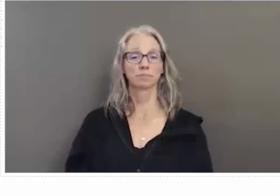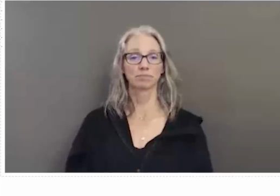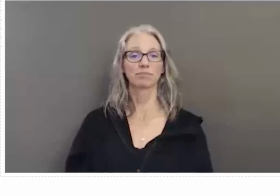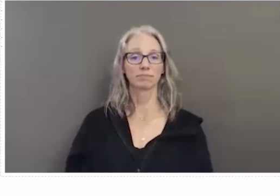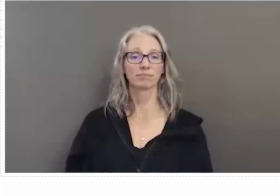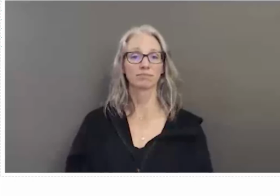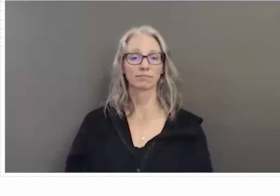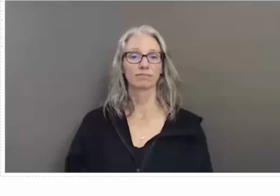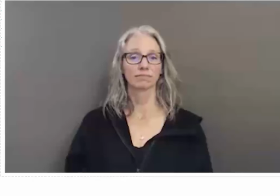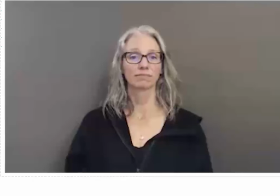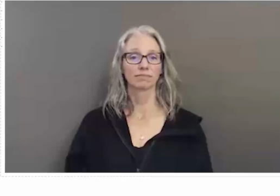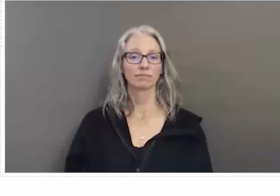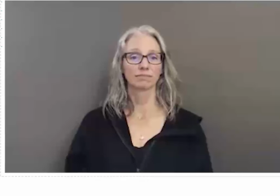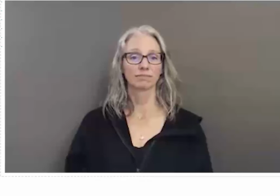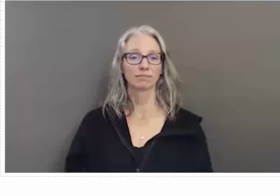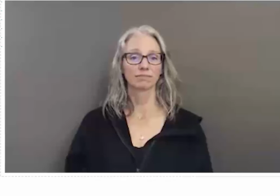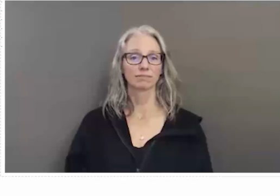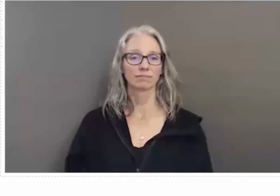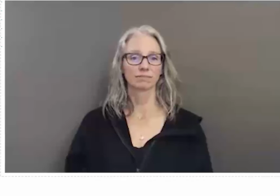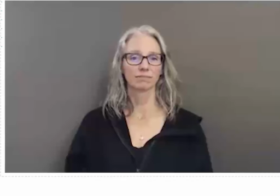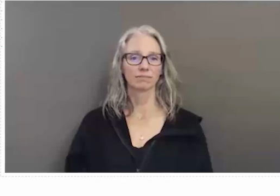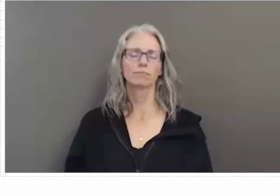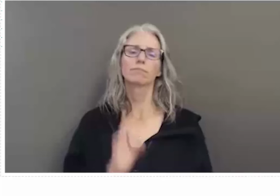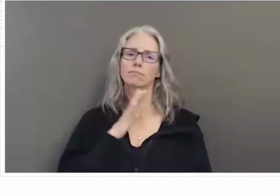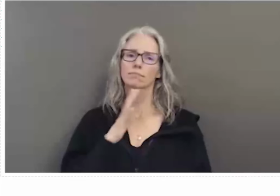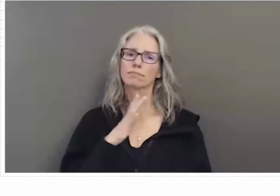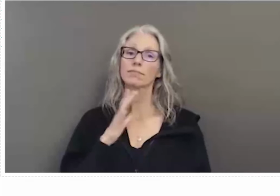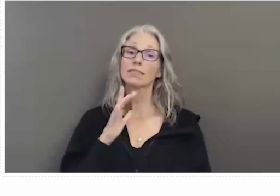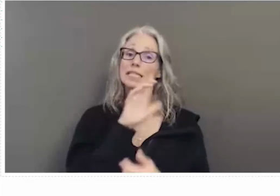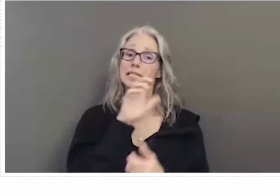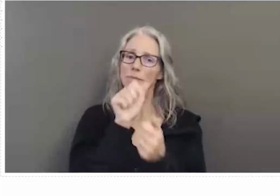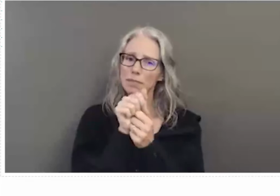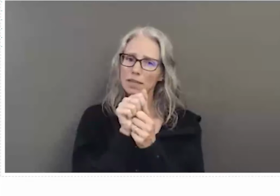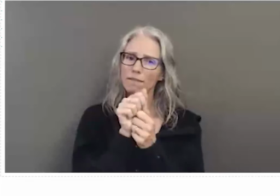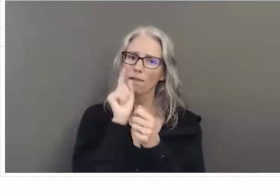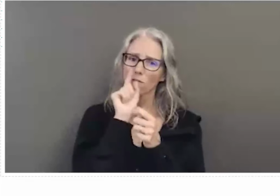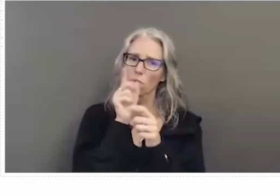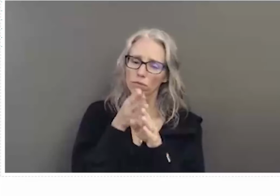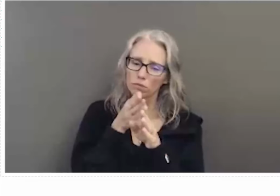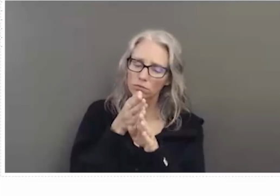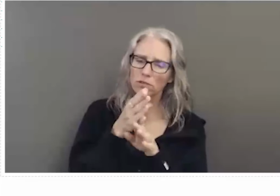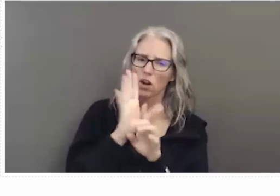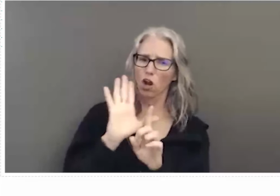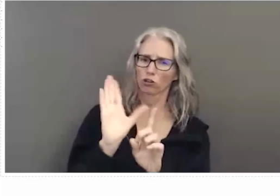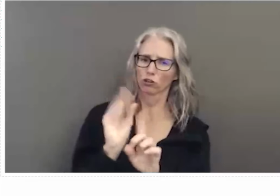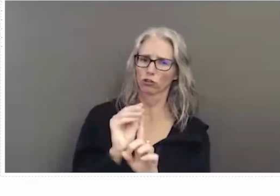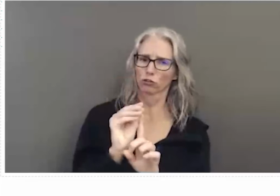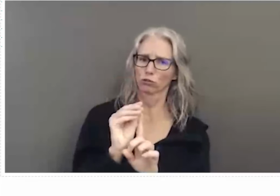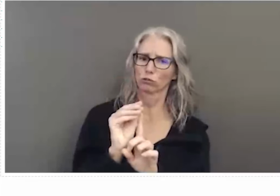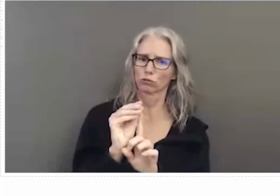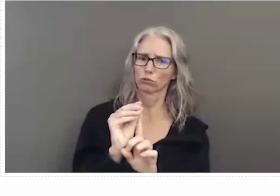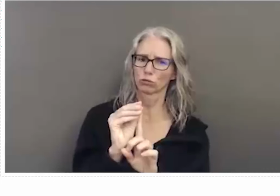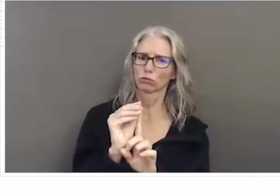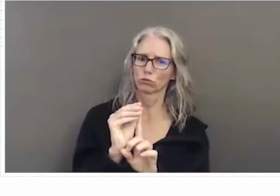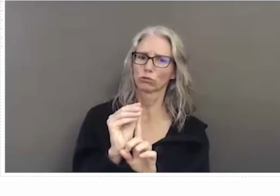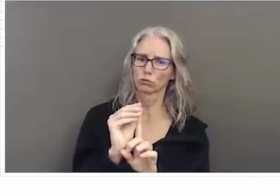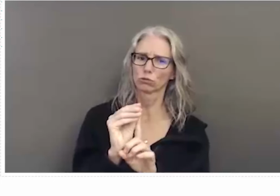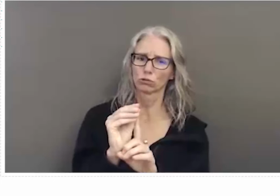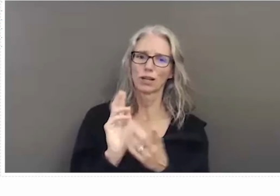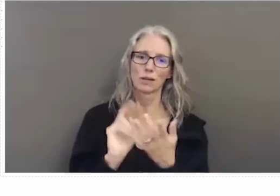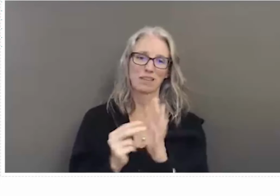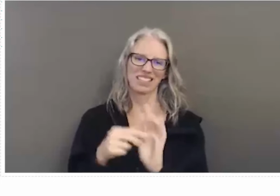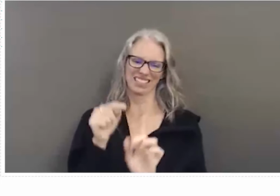obviously a culturally mandated arts organization, so that that already puts us in a